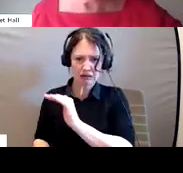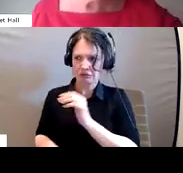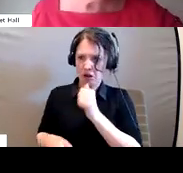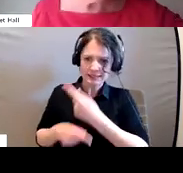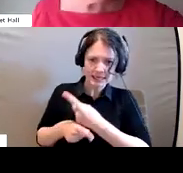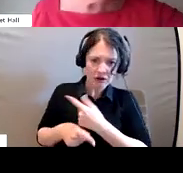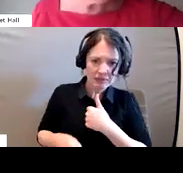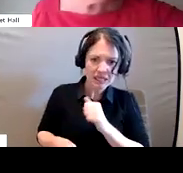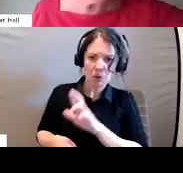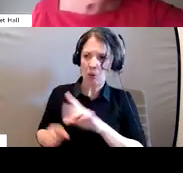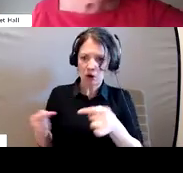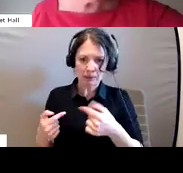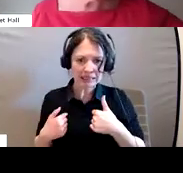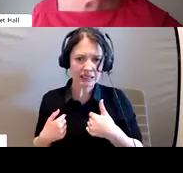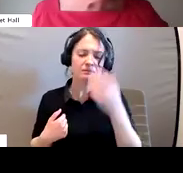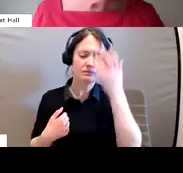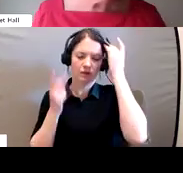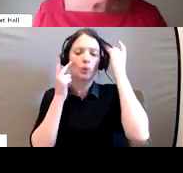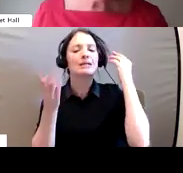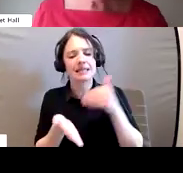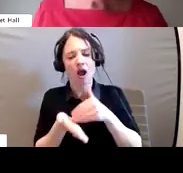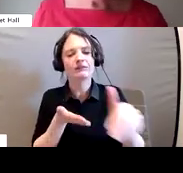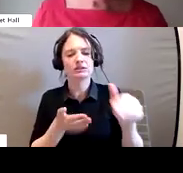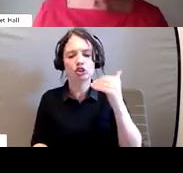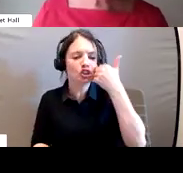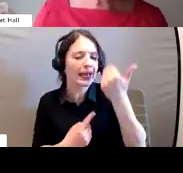this way, is sort of a common theme coming through here.